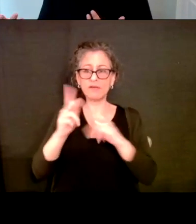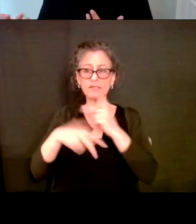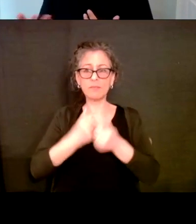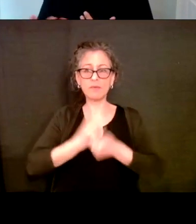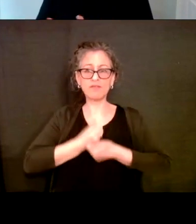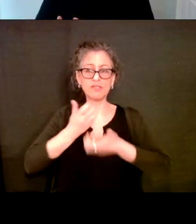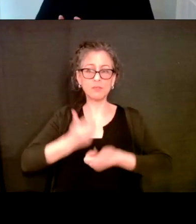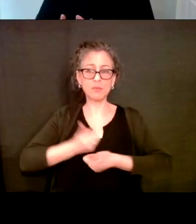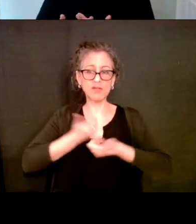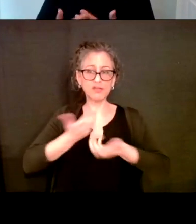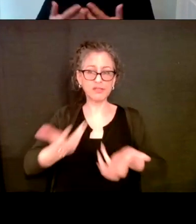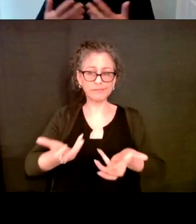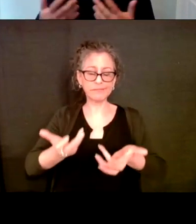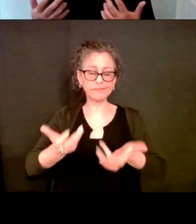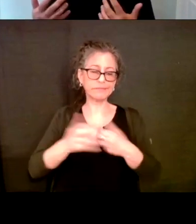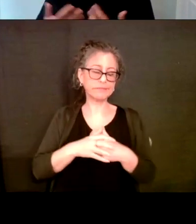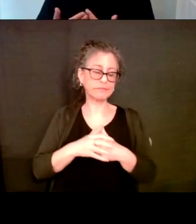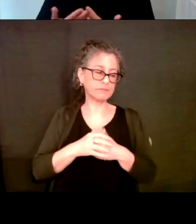include